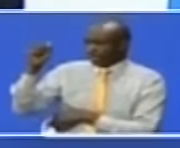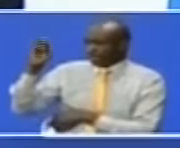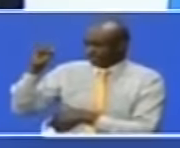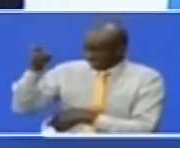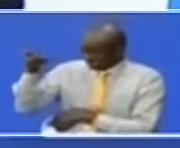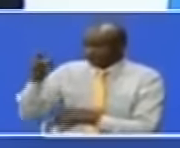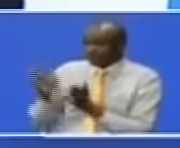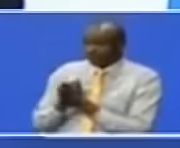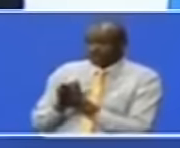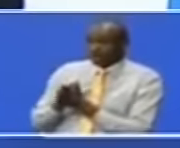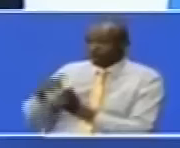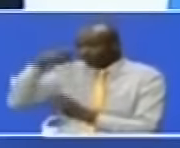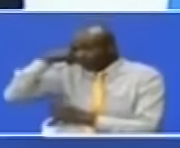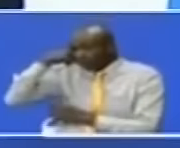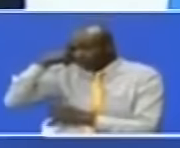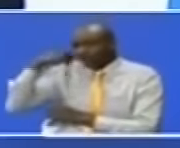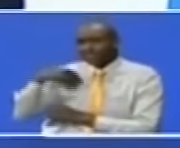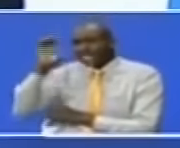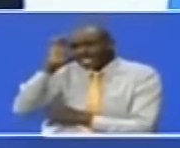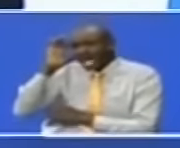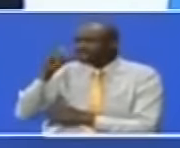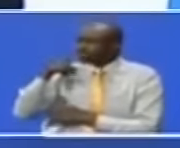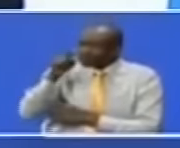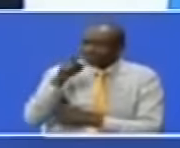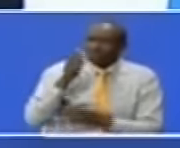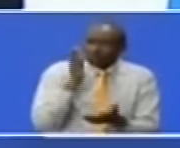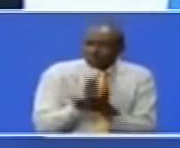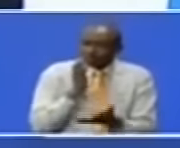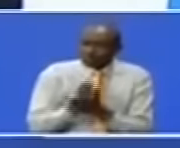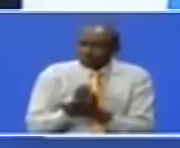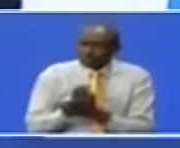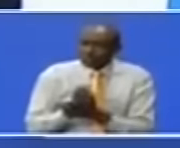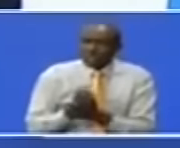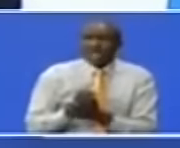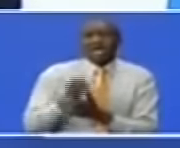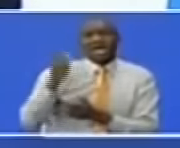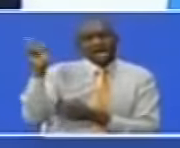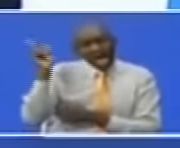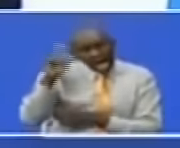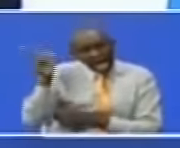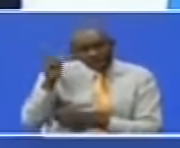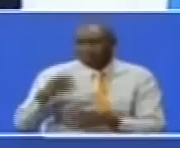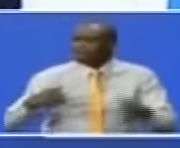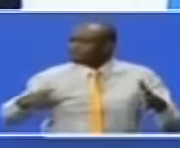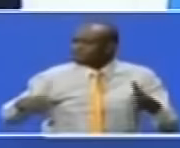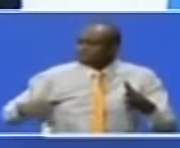me on forward. Murimi, I understand that KANU have rejected the Kericho